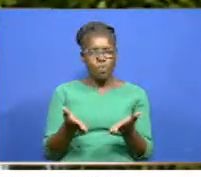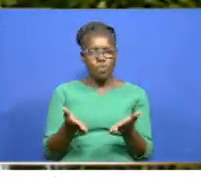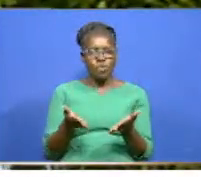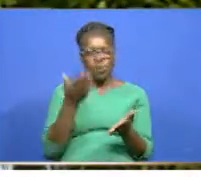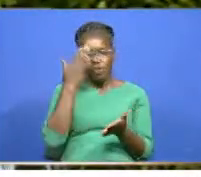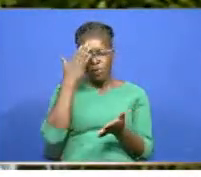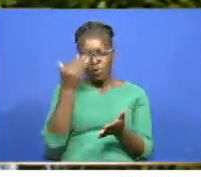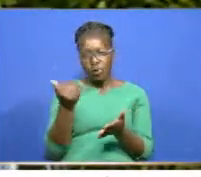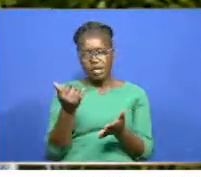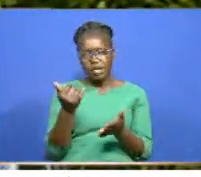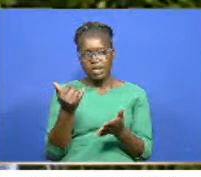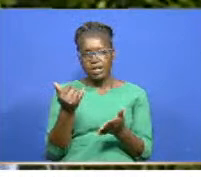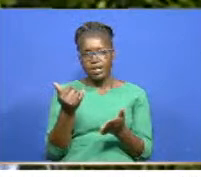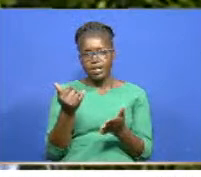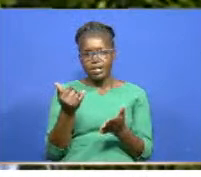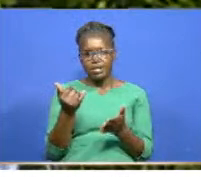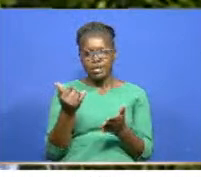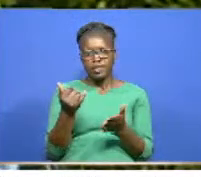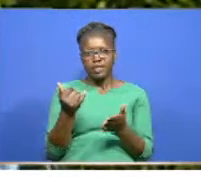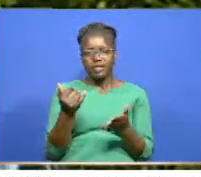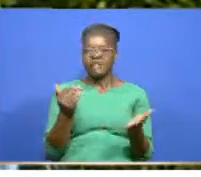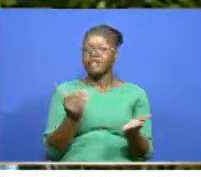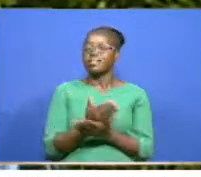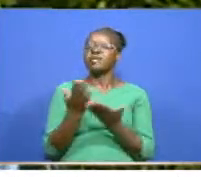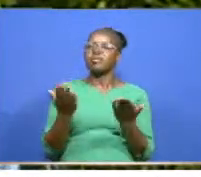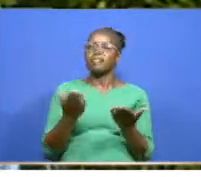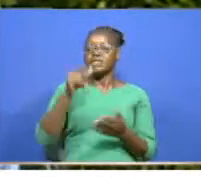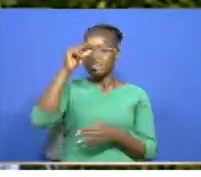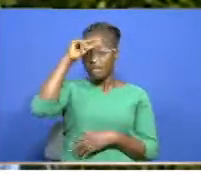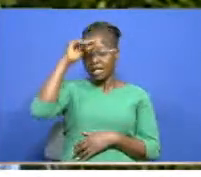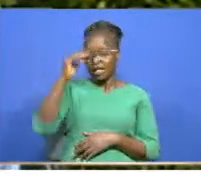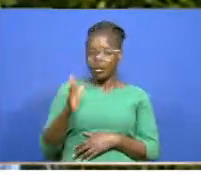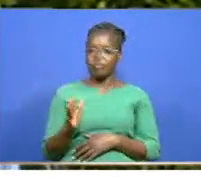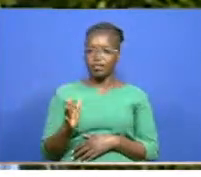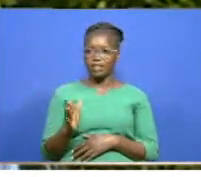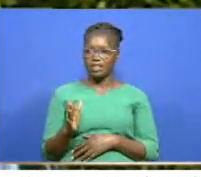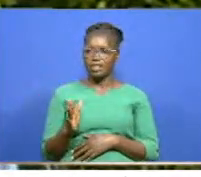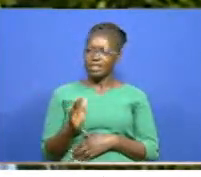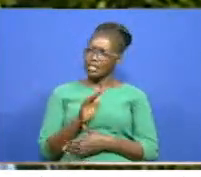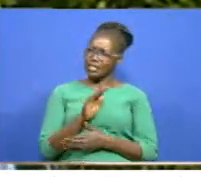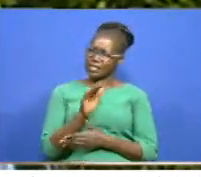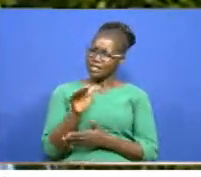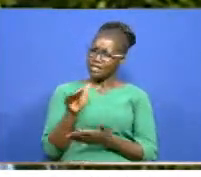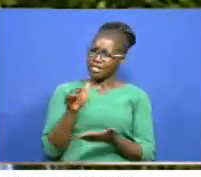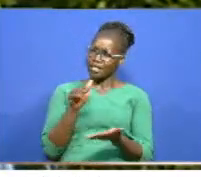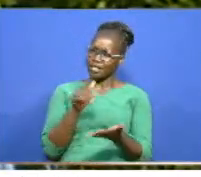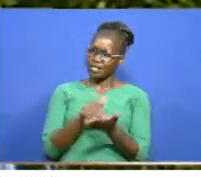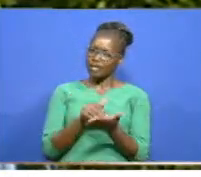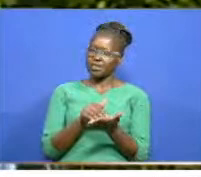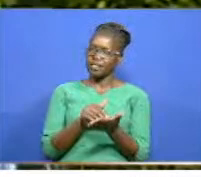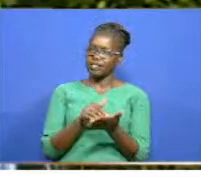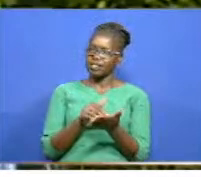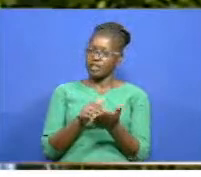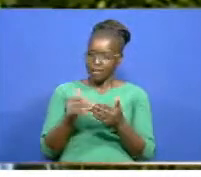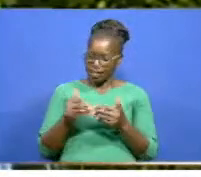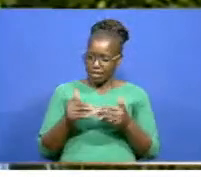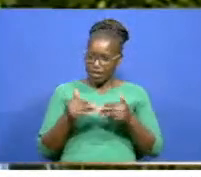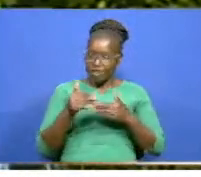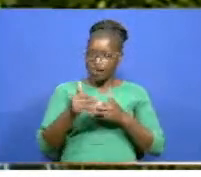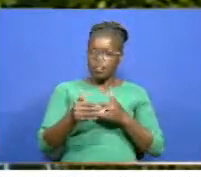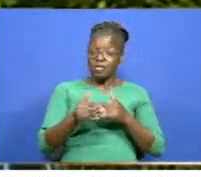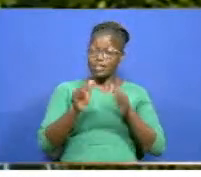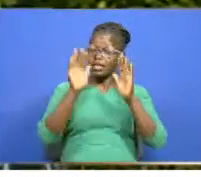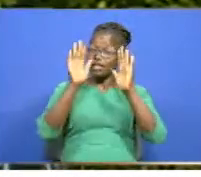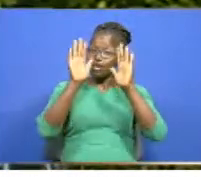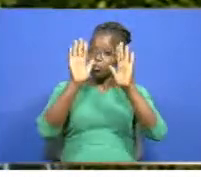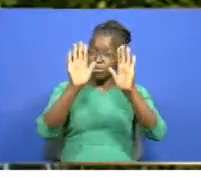because it is so obvious that the governor has been at the center and the forefront, Governor of Kakamega, in